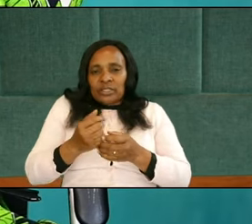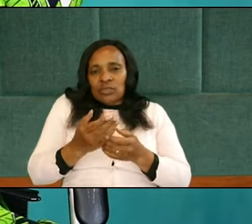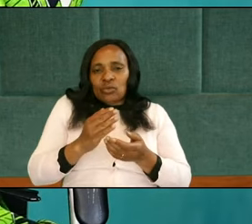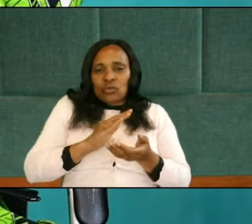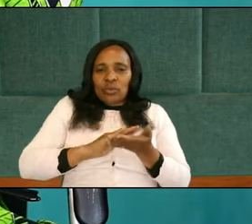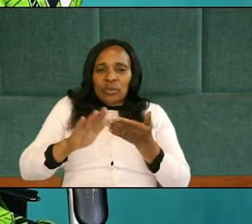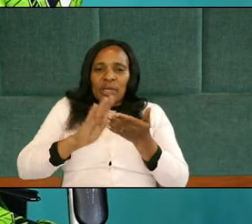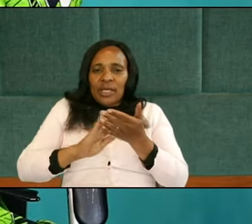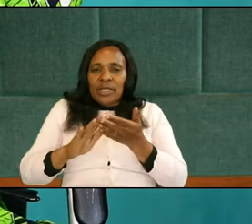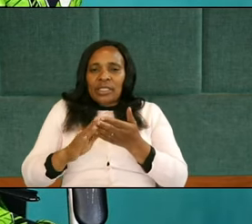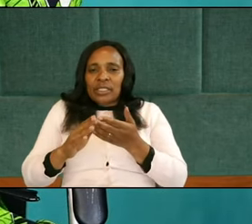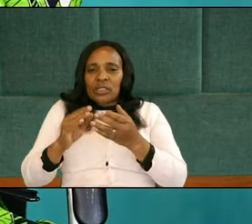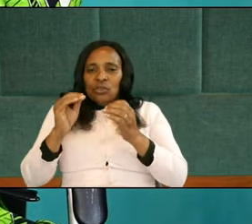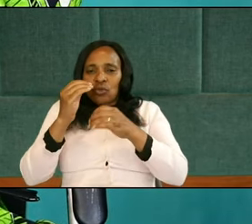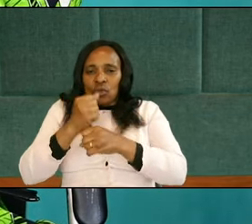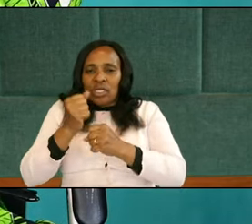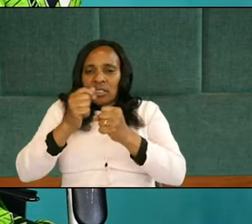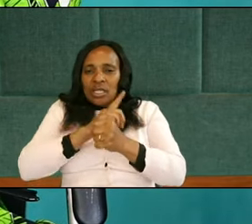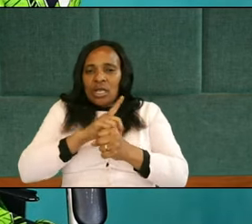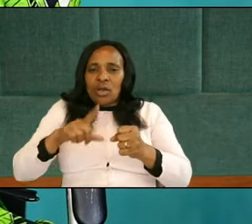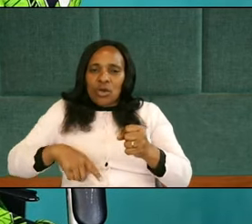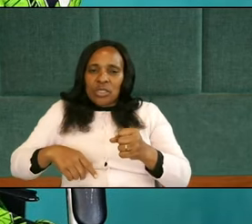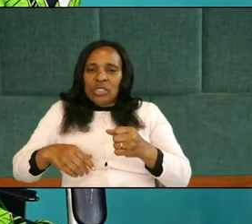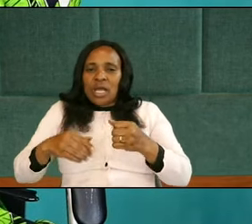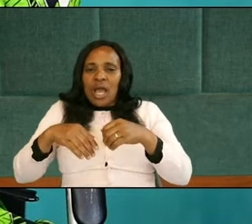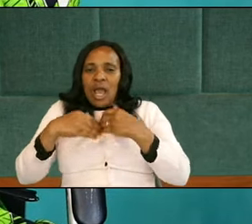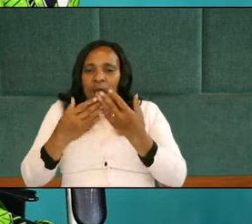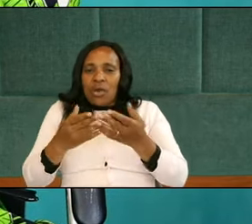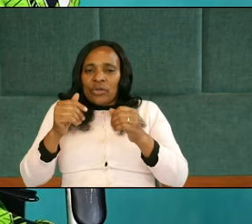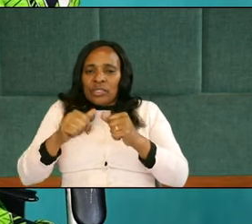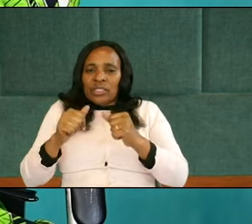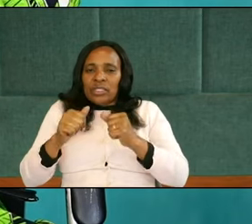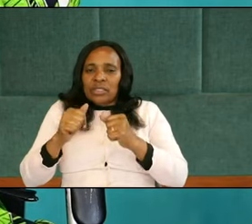and trust in the Lord. Help this lesson